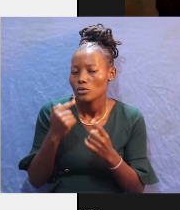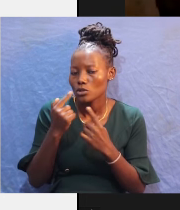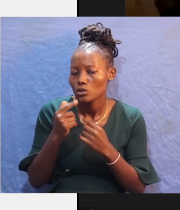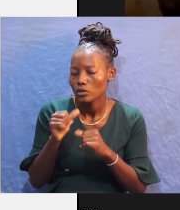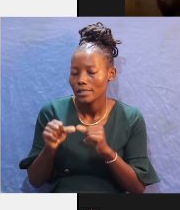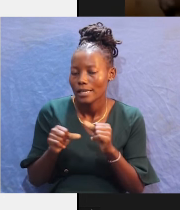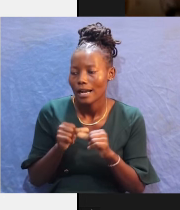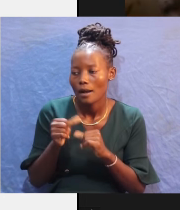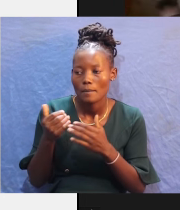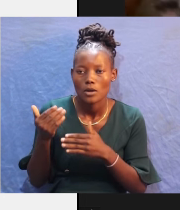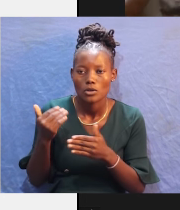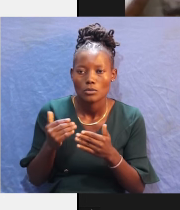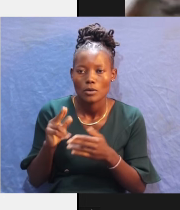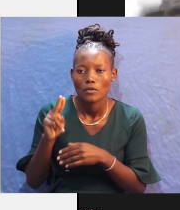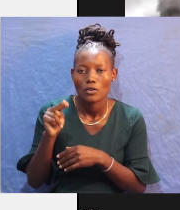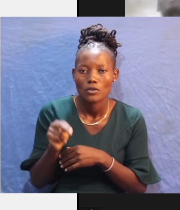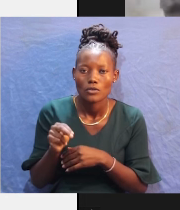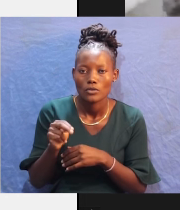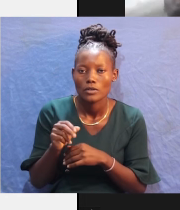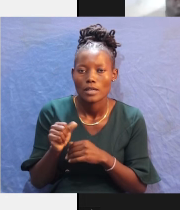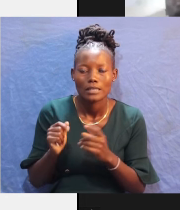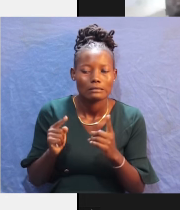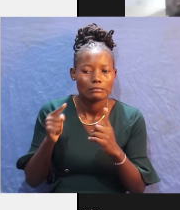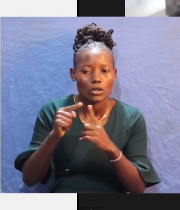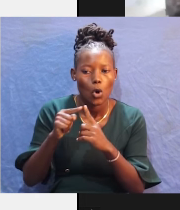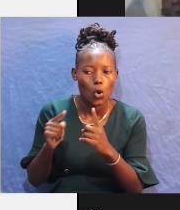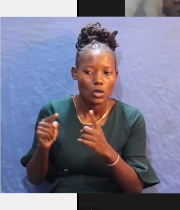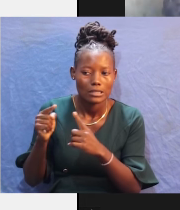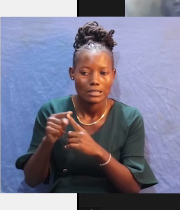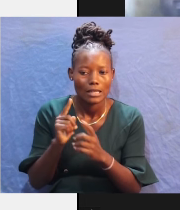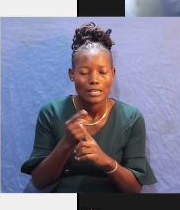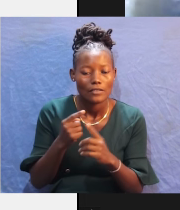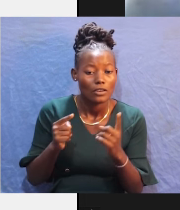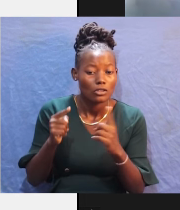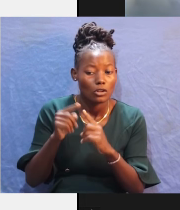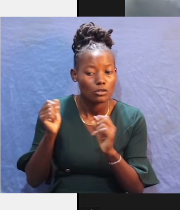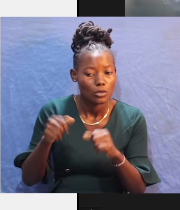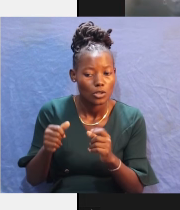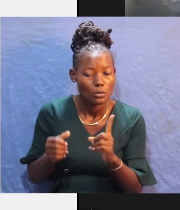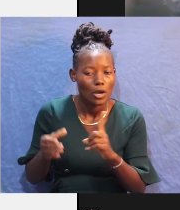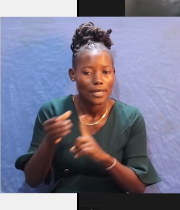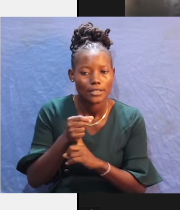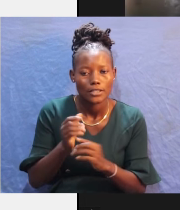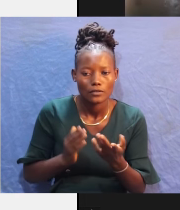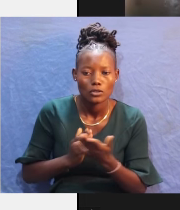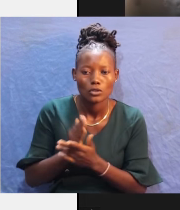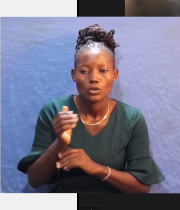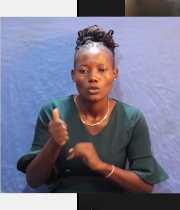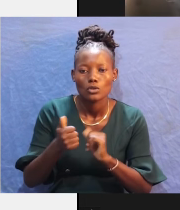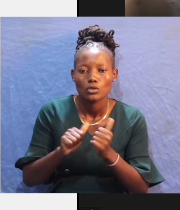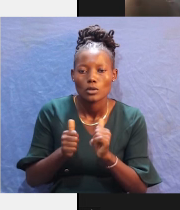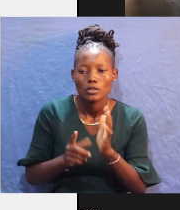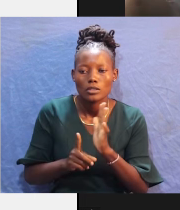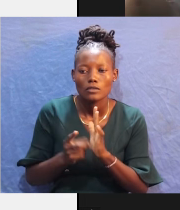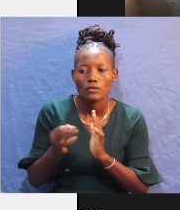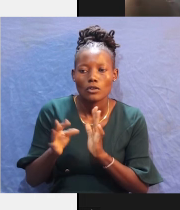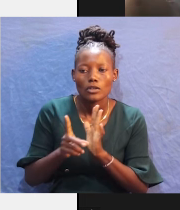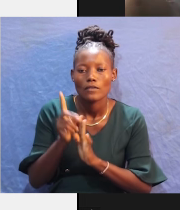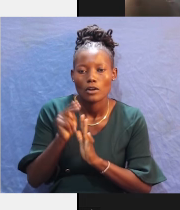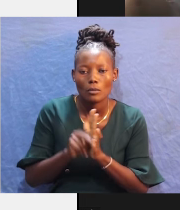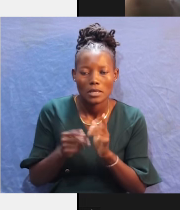football, but then I use football just as an asset to bring you here. And then I work with you on the personal and